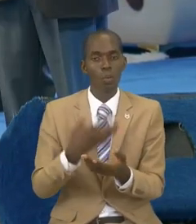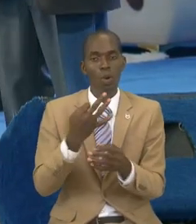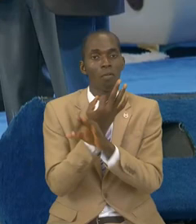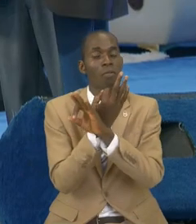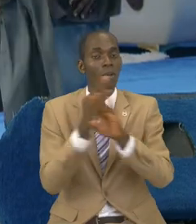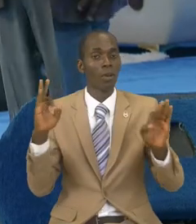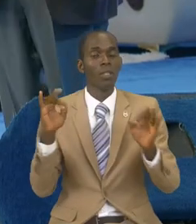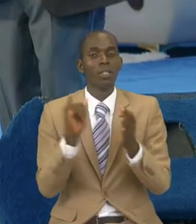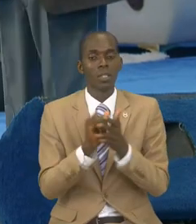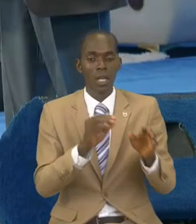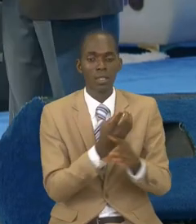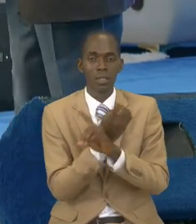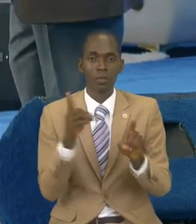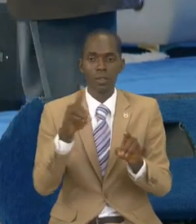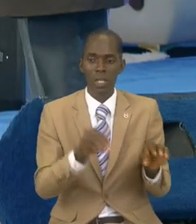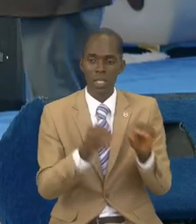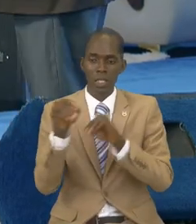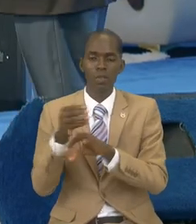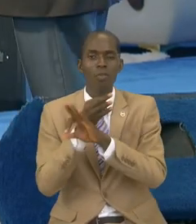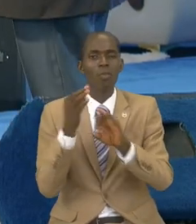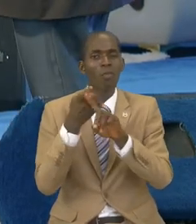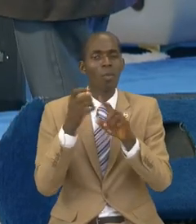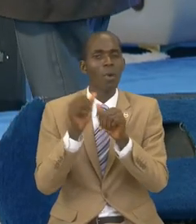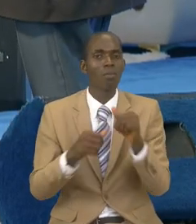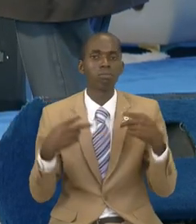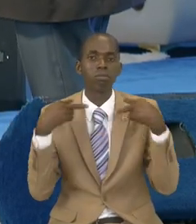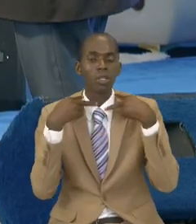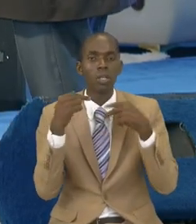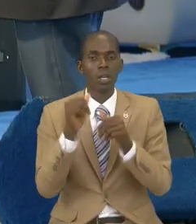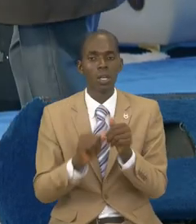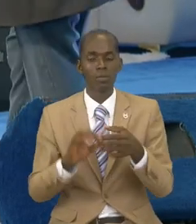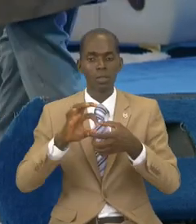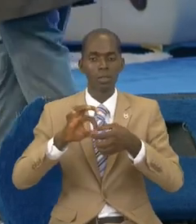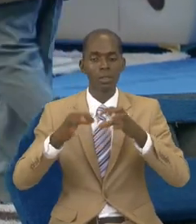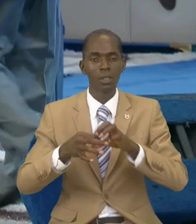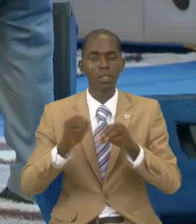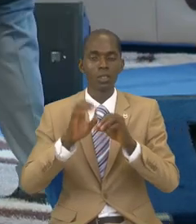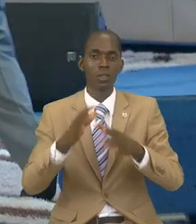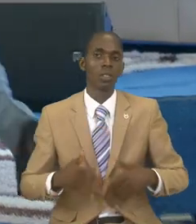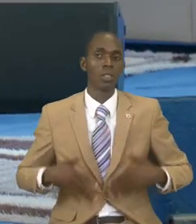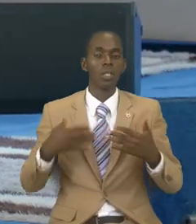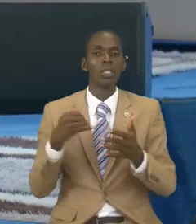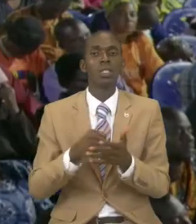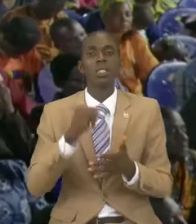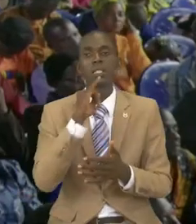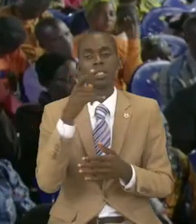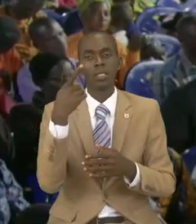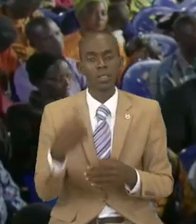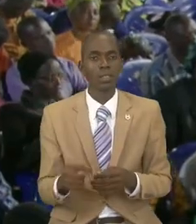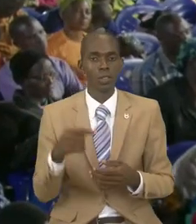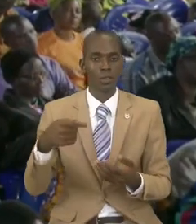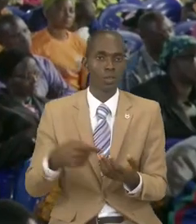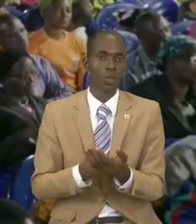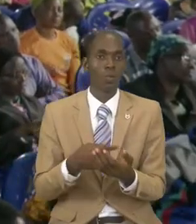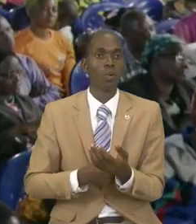and sets you free from every yoke and every chain in your life. It's the gospel of health there. It's the gospel